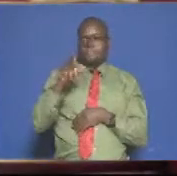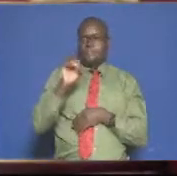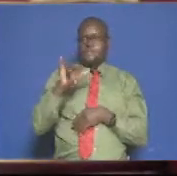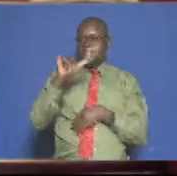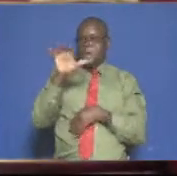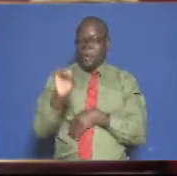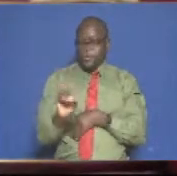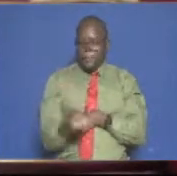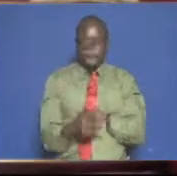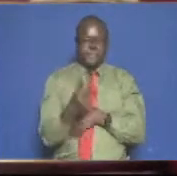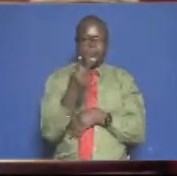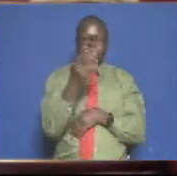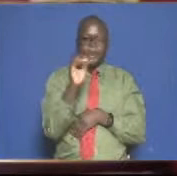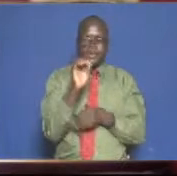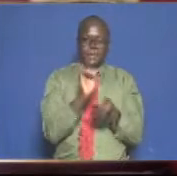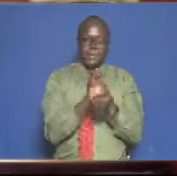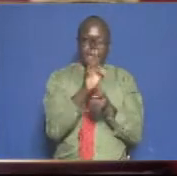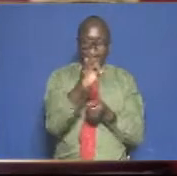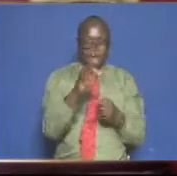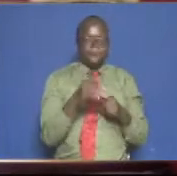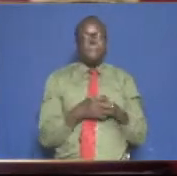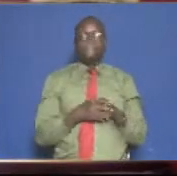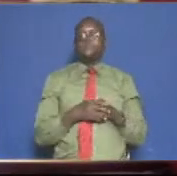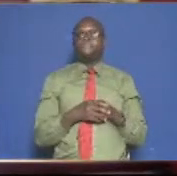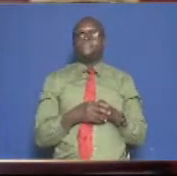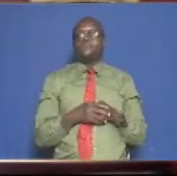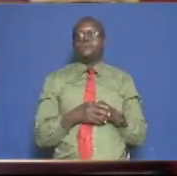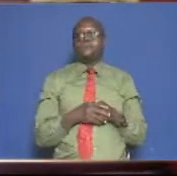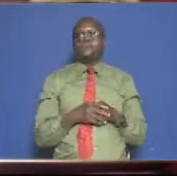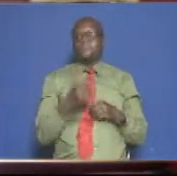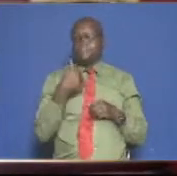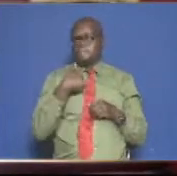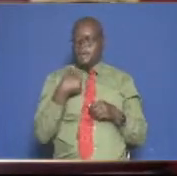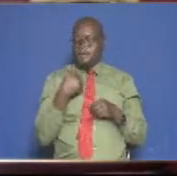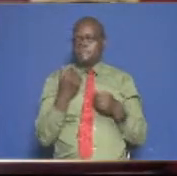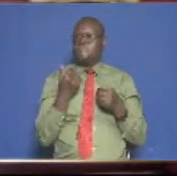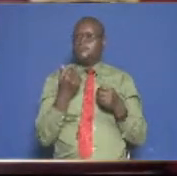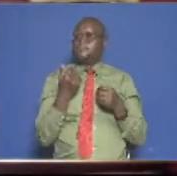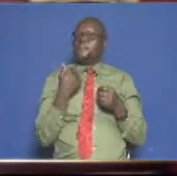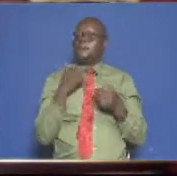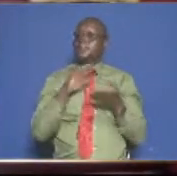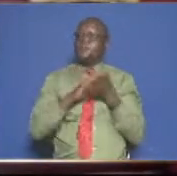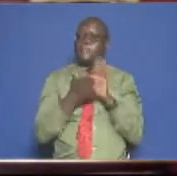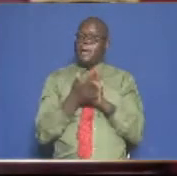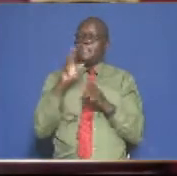come 2013, when I was running to be member of parliament,